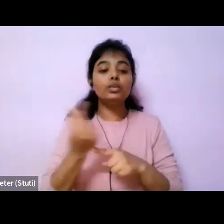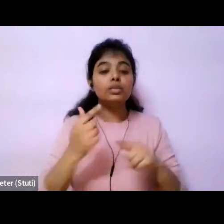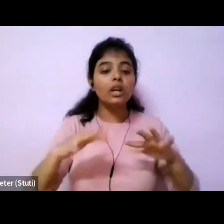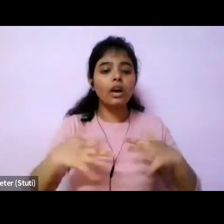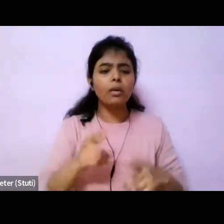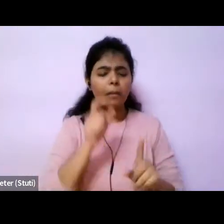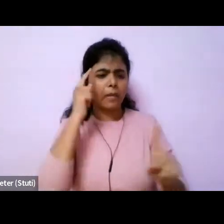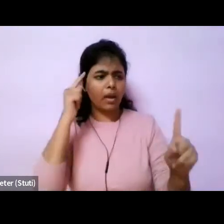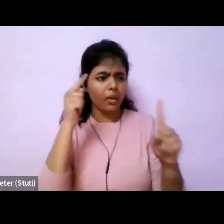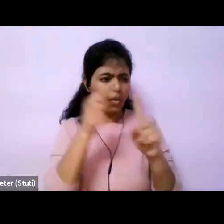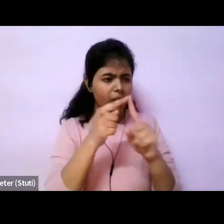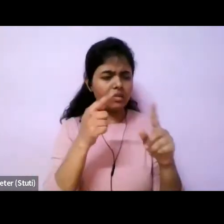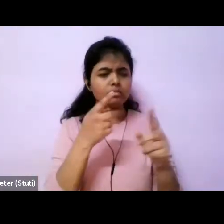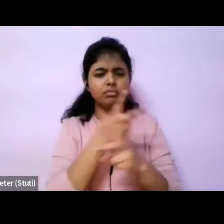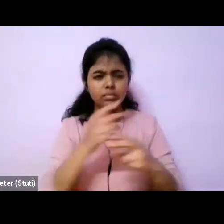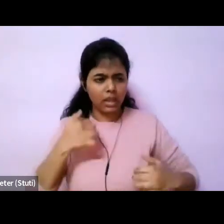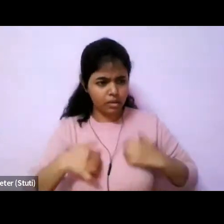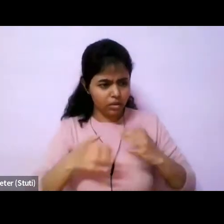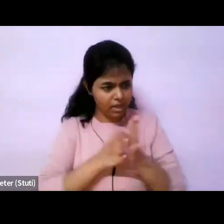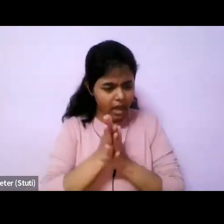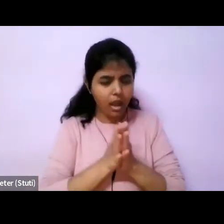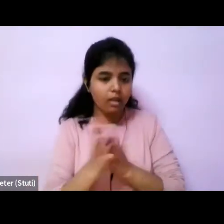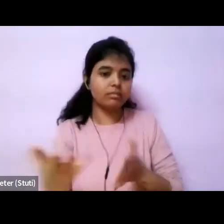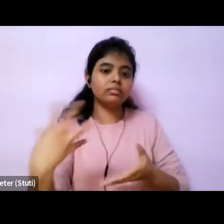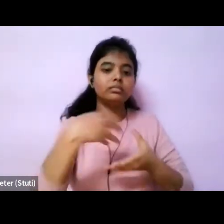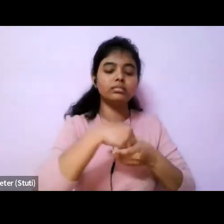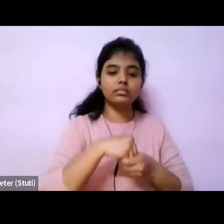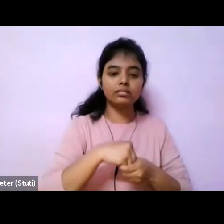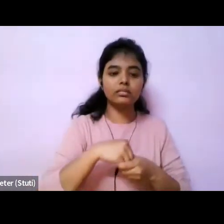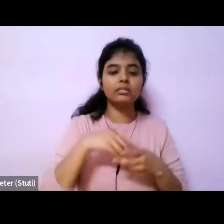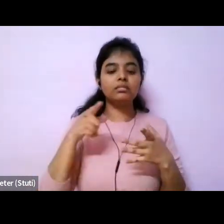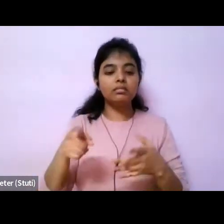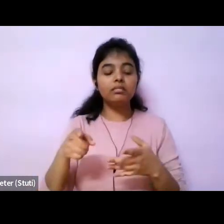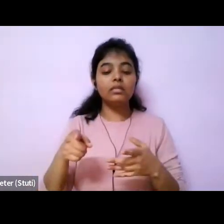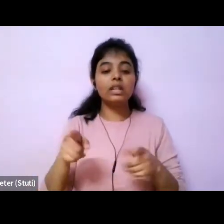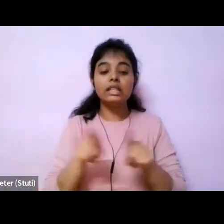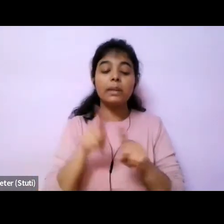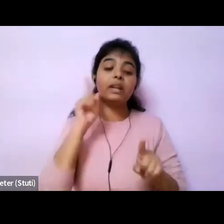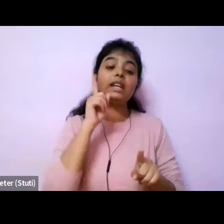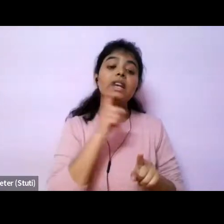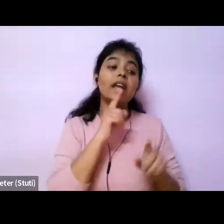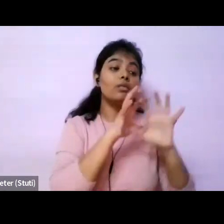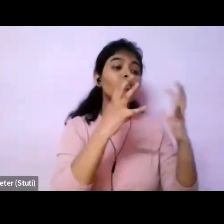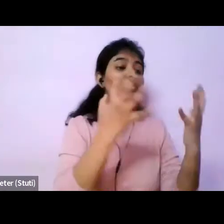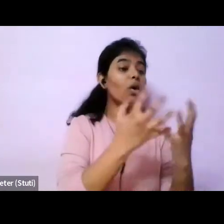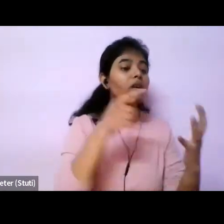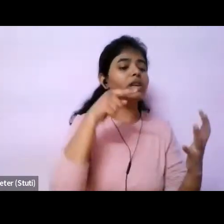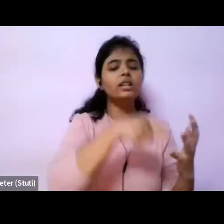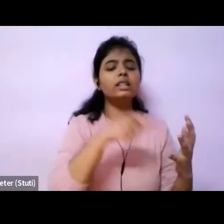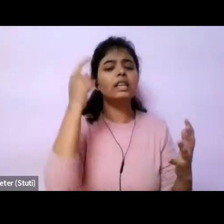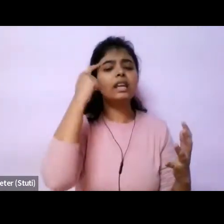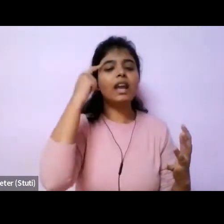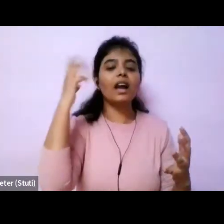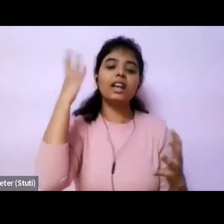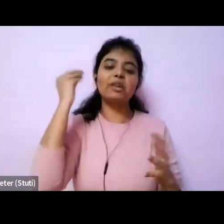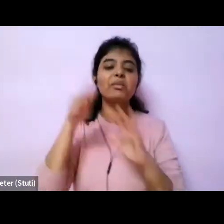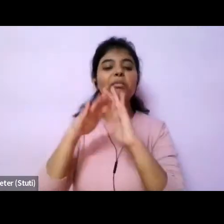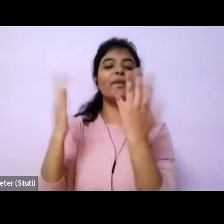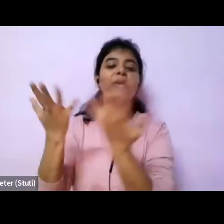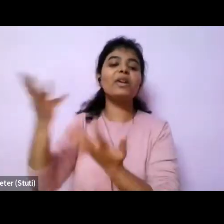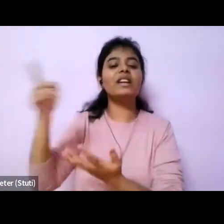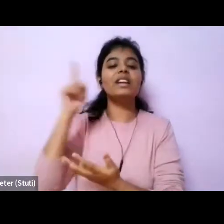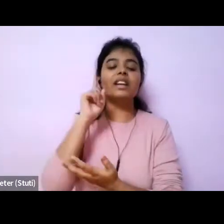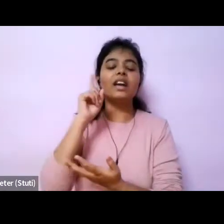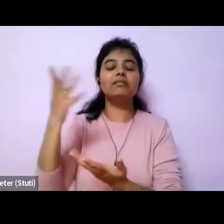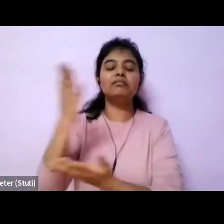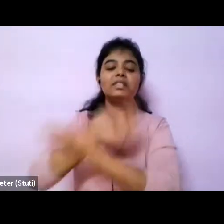own purposes and interests. Normates would feel as disabled in the deaf world as the deaf do in Indian society, largely framed by